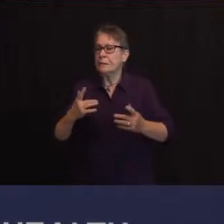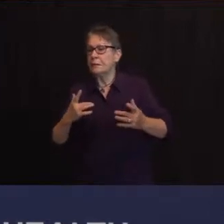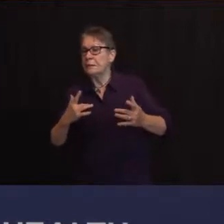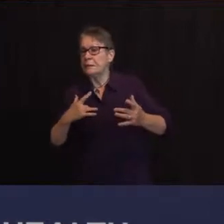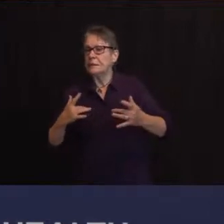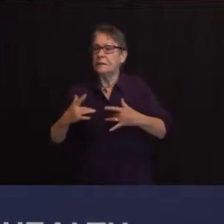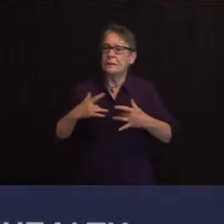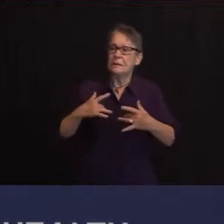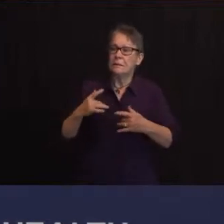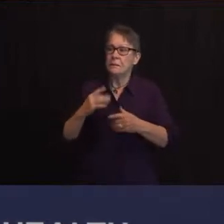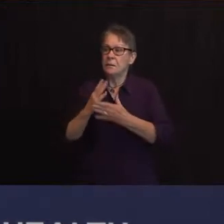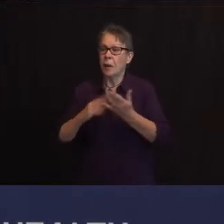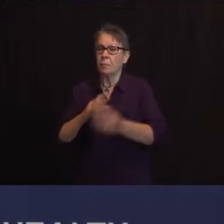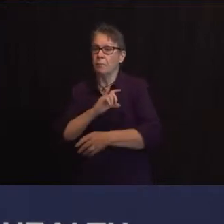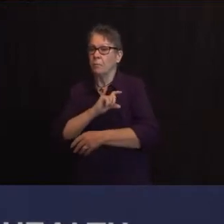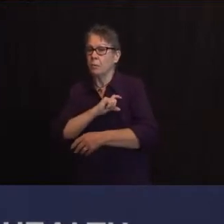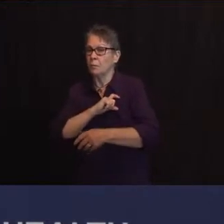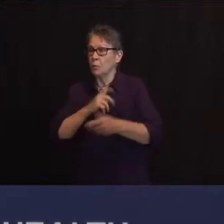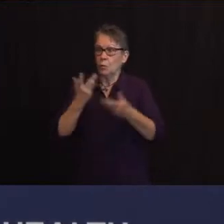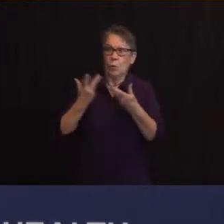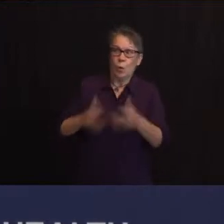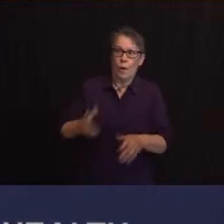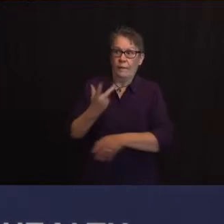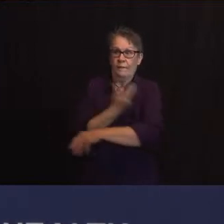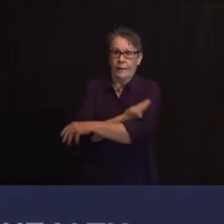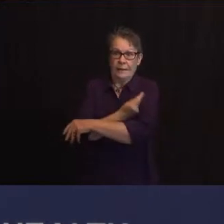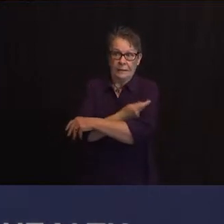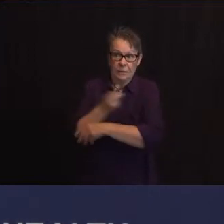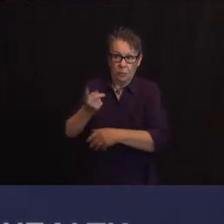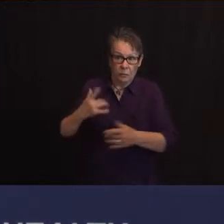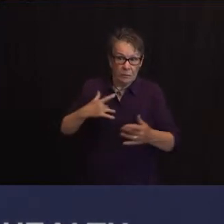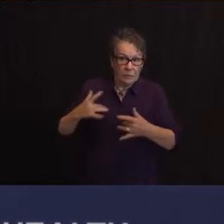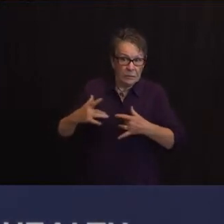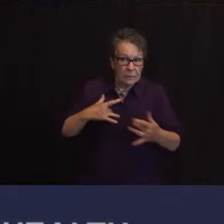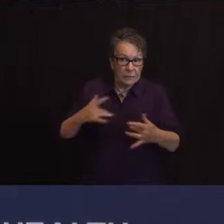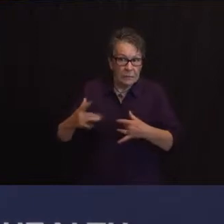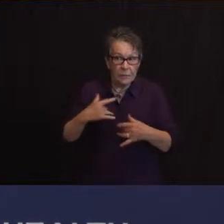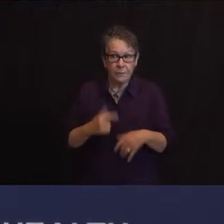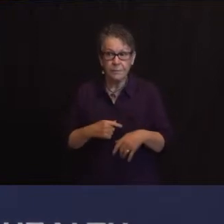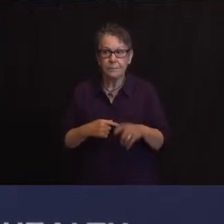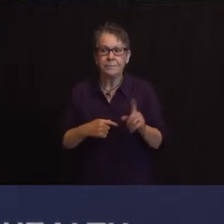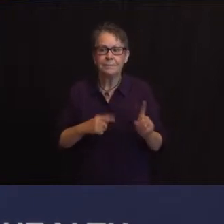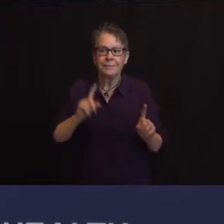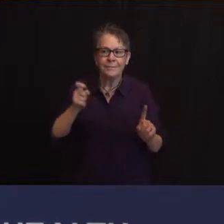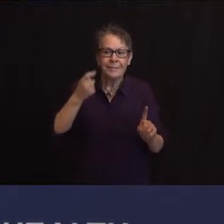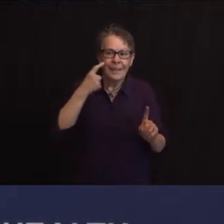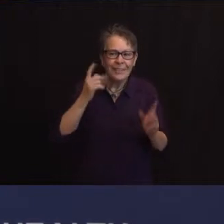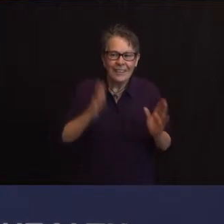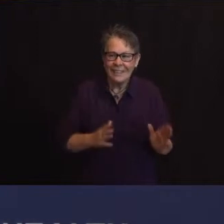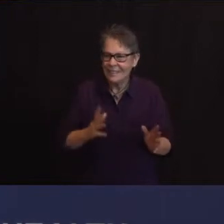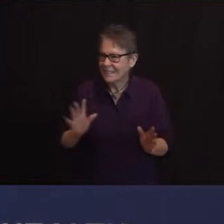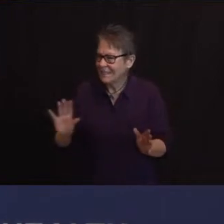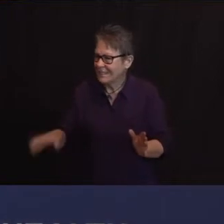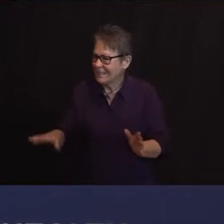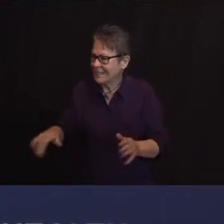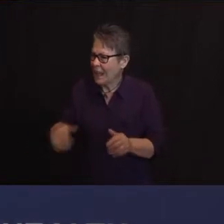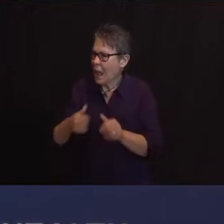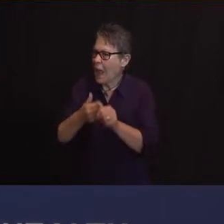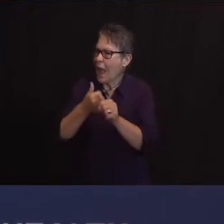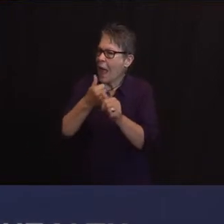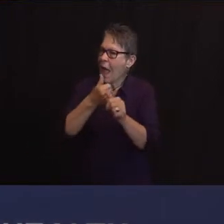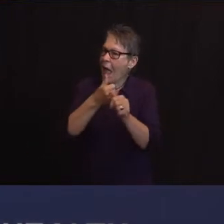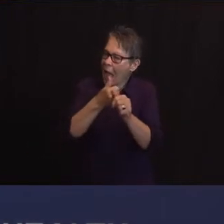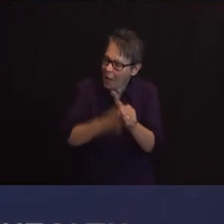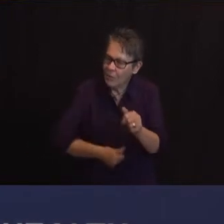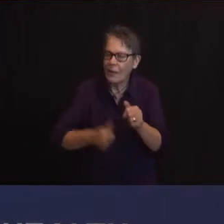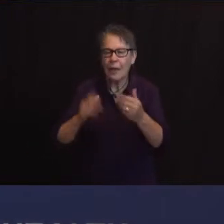state? Thank you. Well, I know there's some vaccine hesitancy probably in every community in the state. It just isn't the level that we